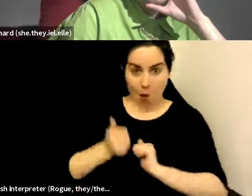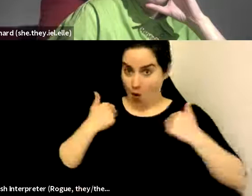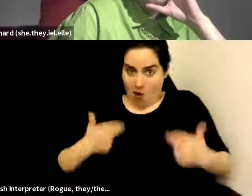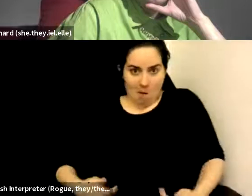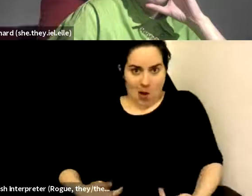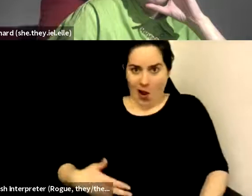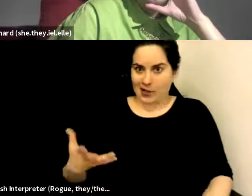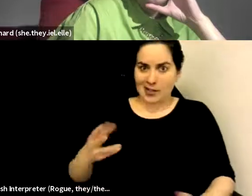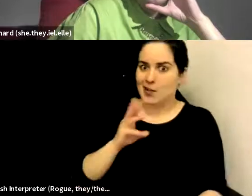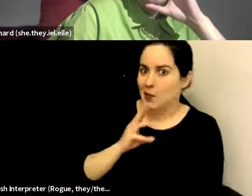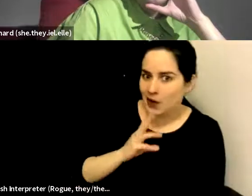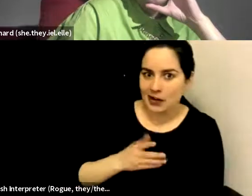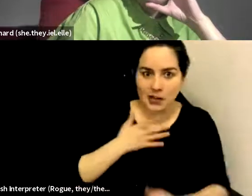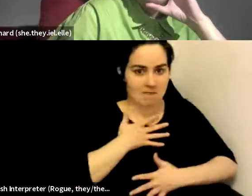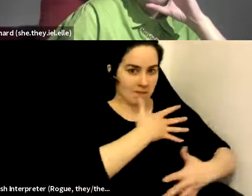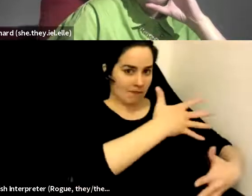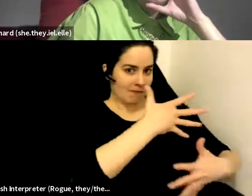breathe the oxygen that